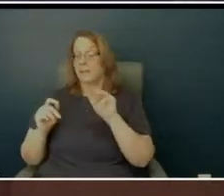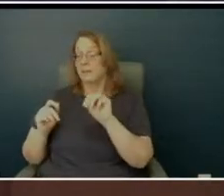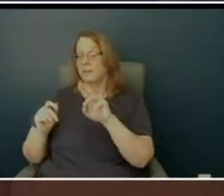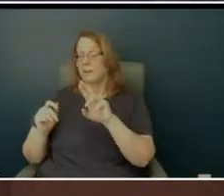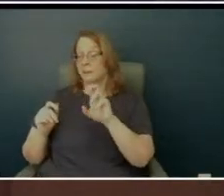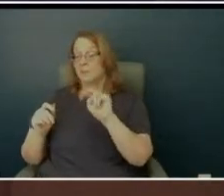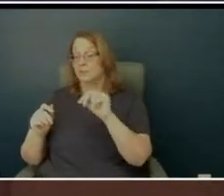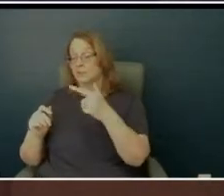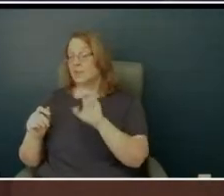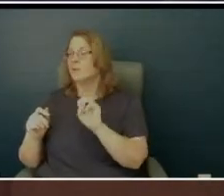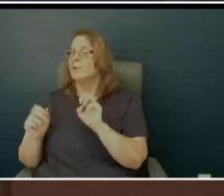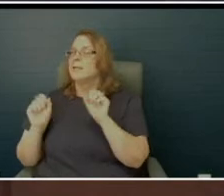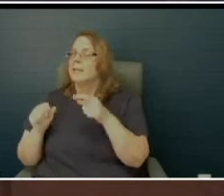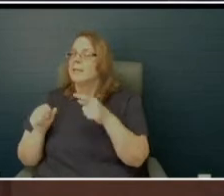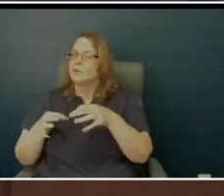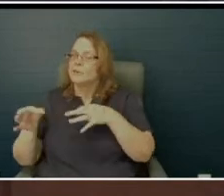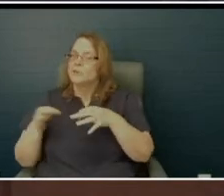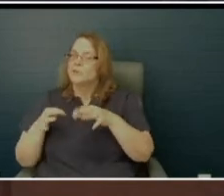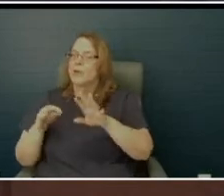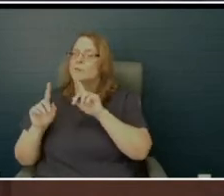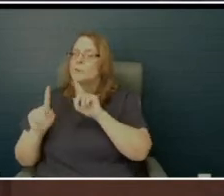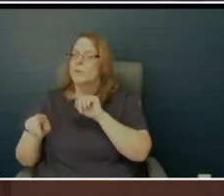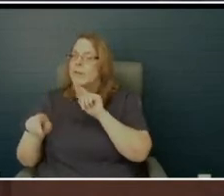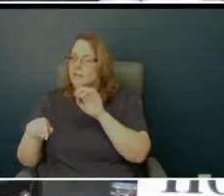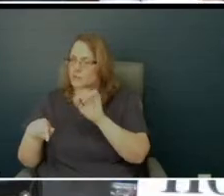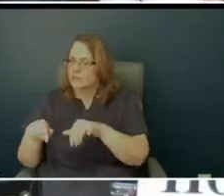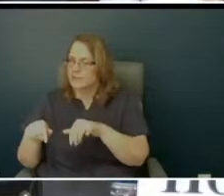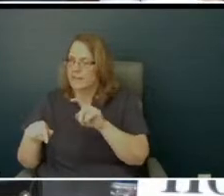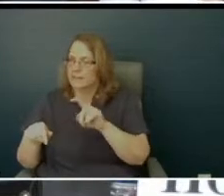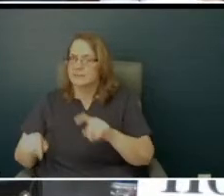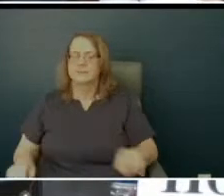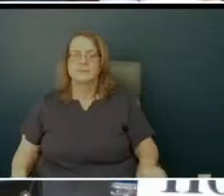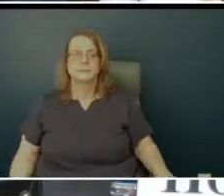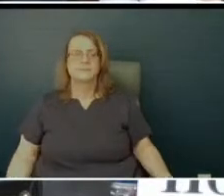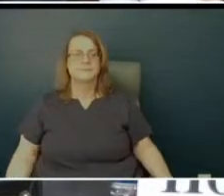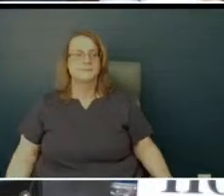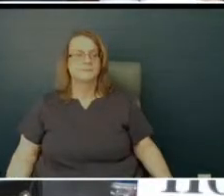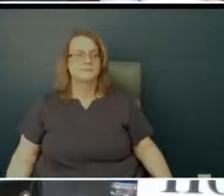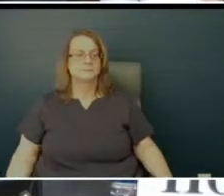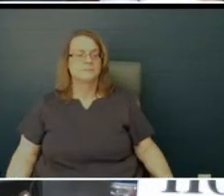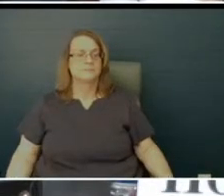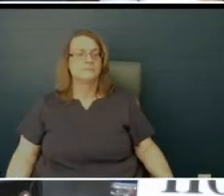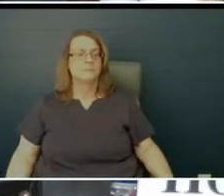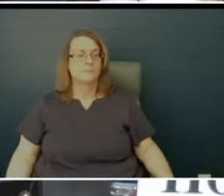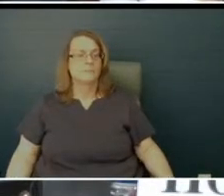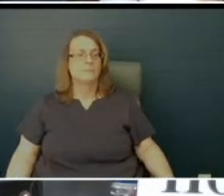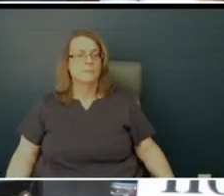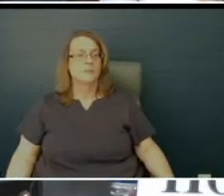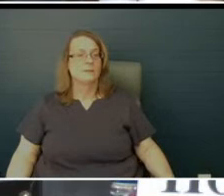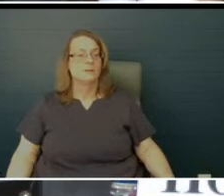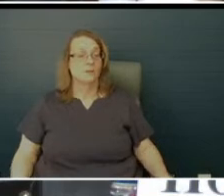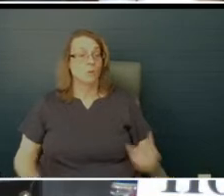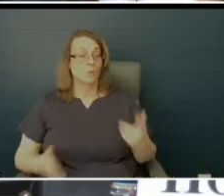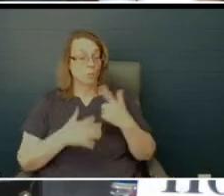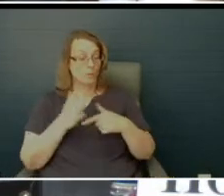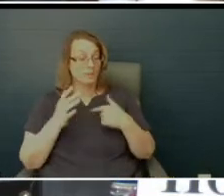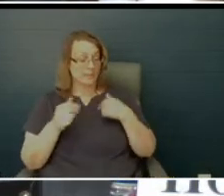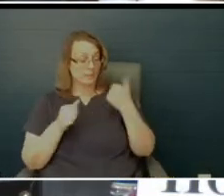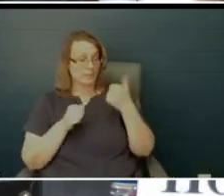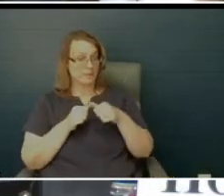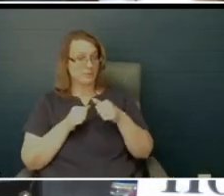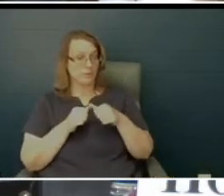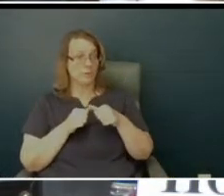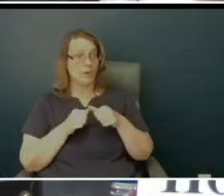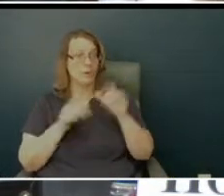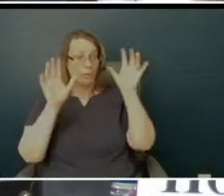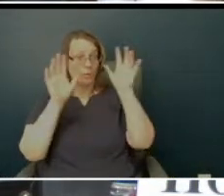can you describe what your reaction was to that? Yeah, no, I think when the president, my recollection is that when the president turned to me and